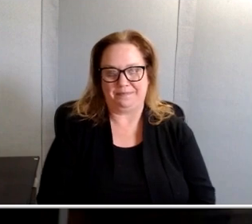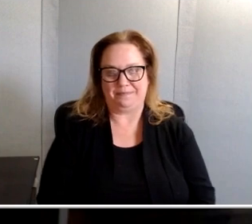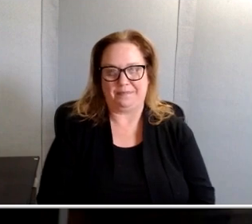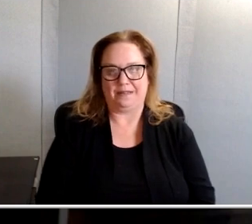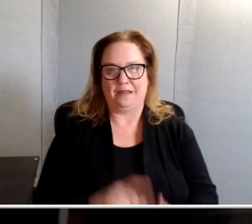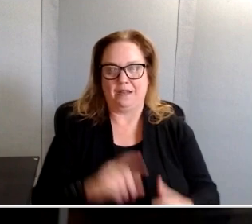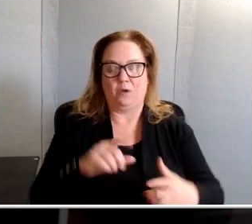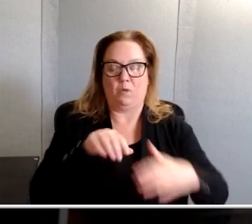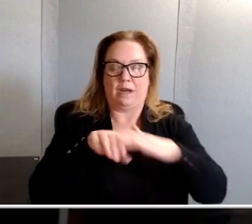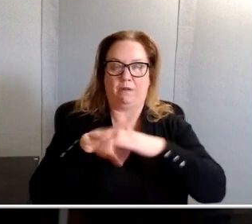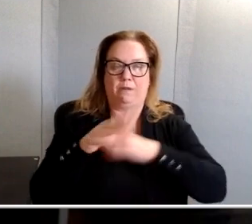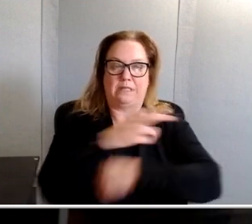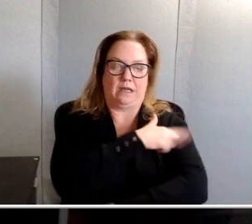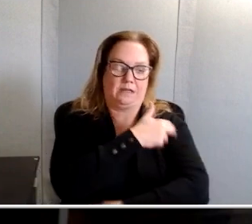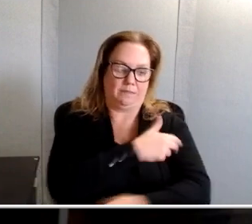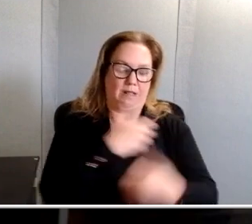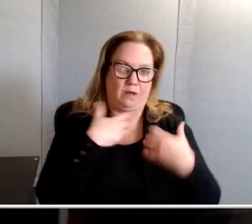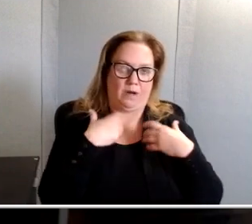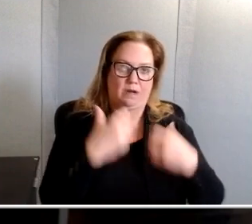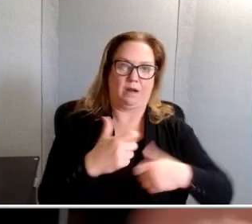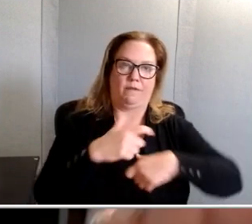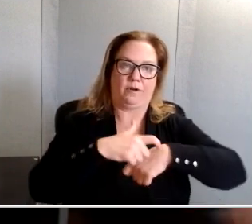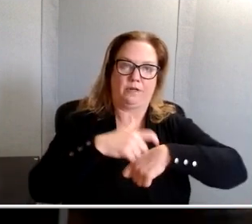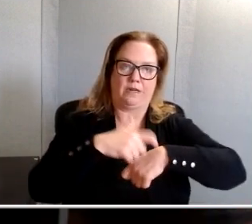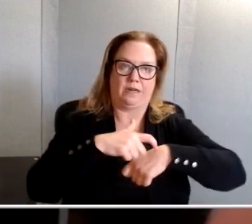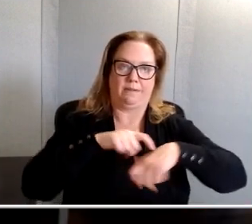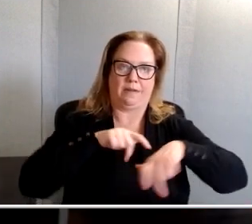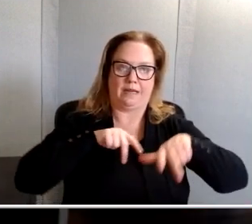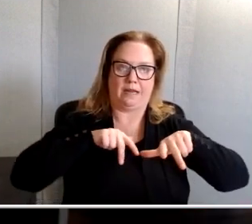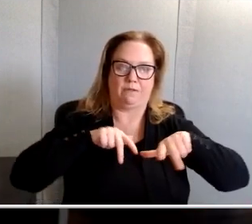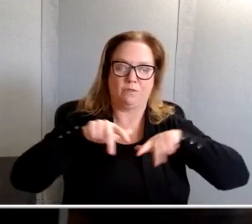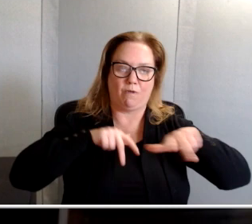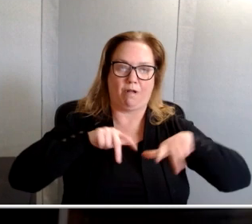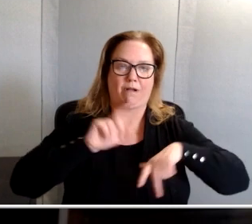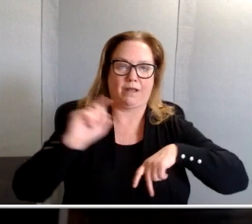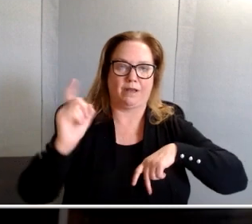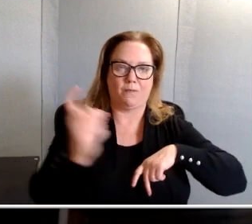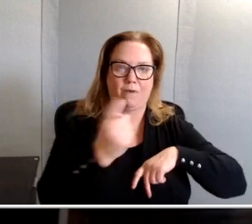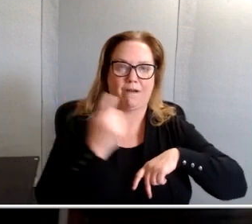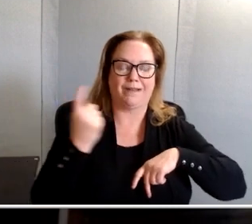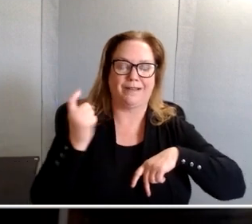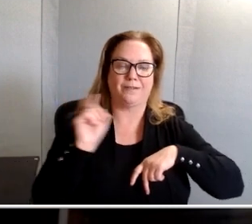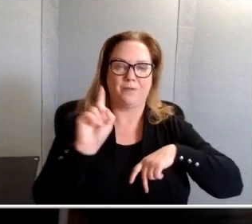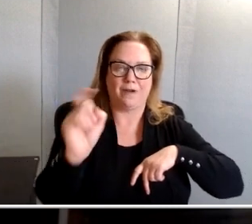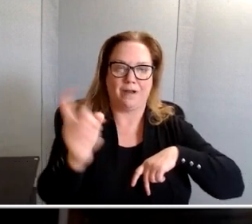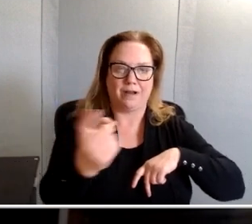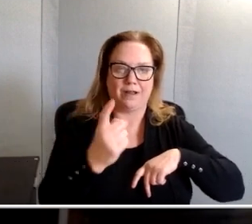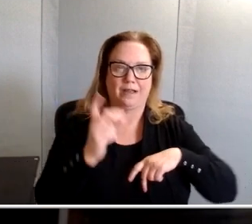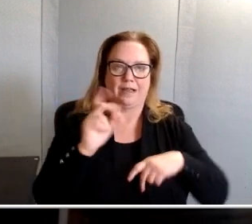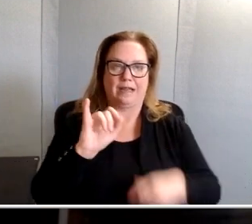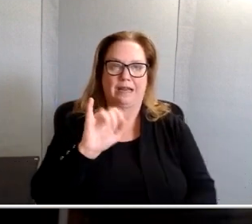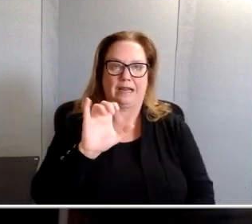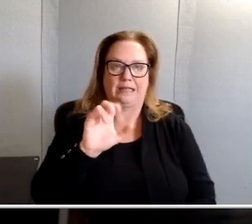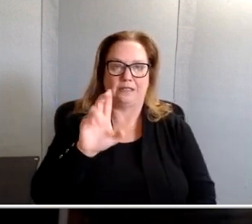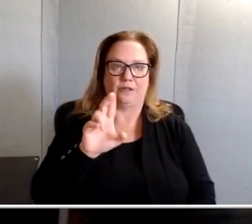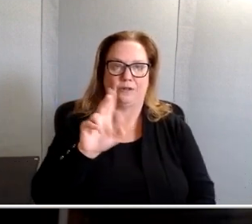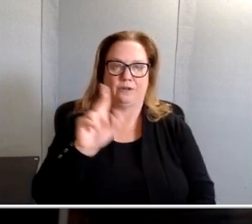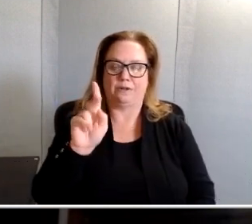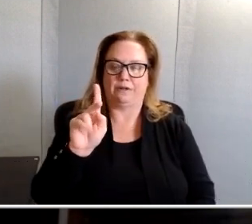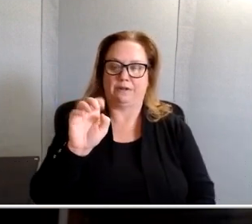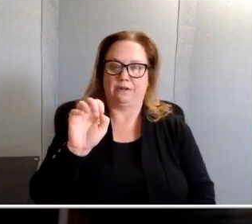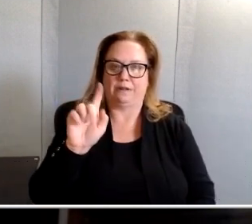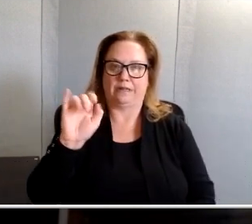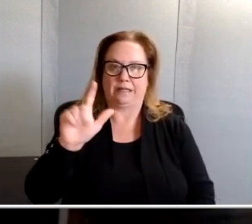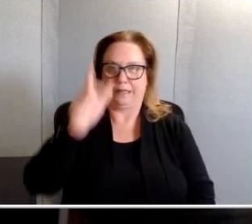When I was in the hospital during recovery, and I was walking laps around the unit in ICU, healing,